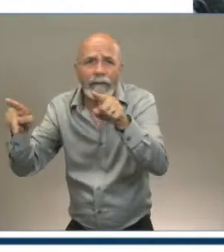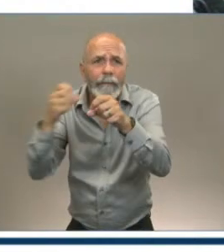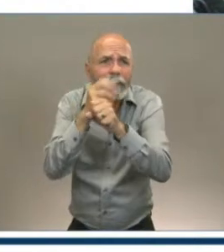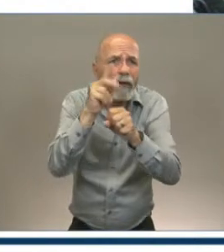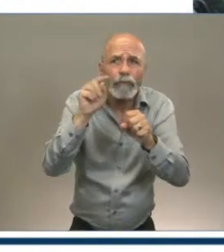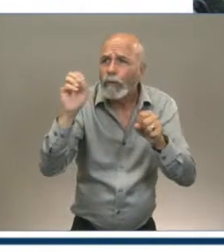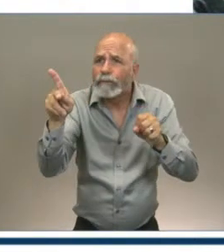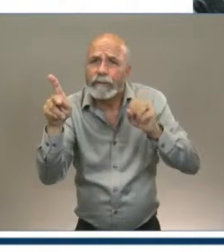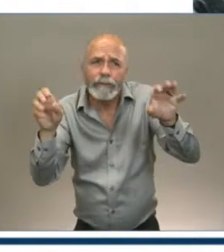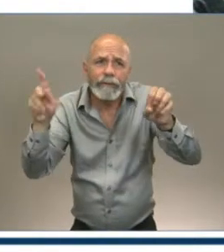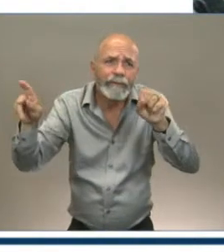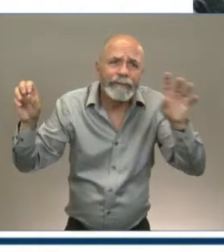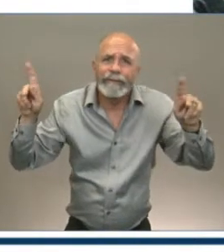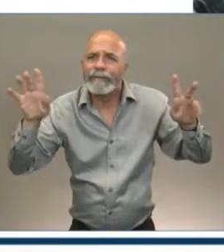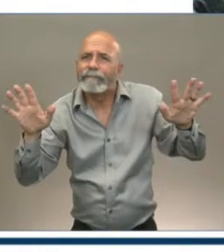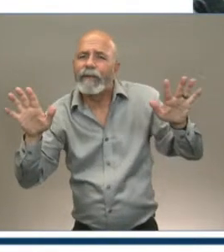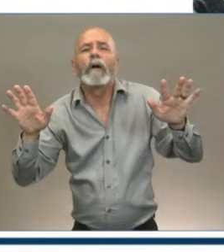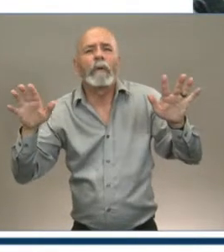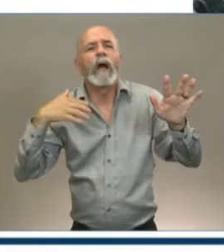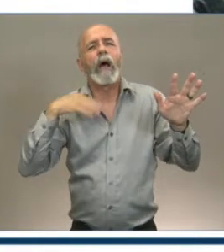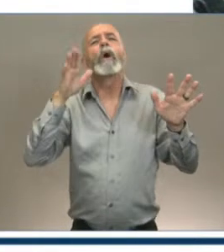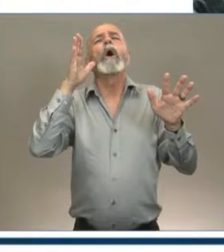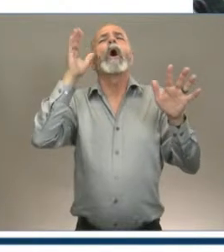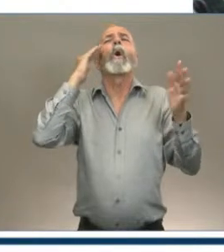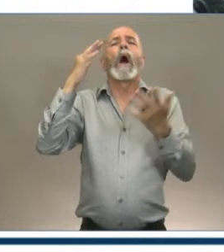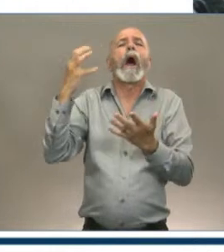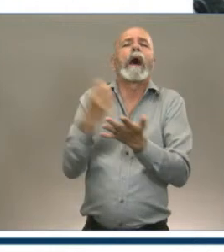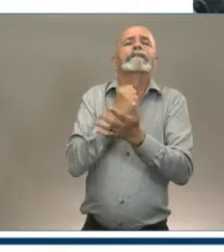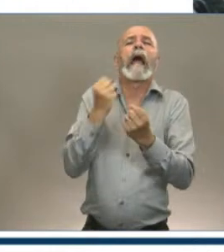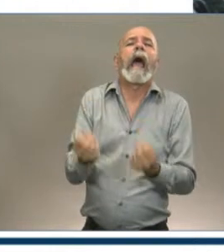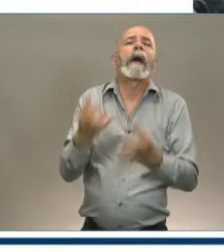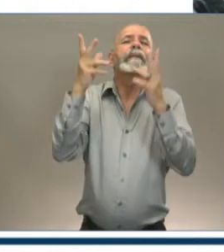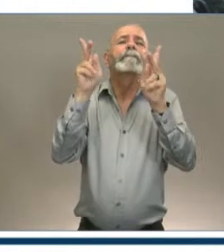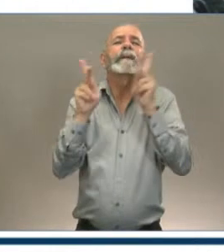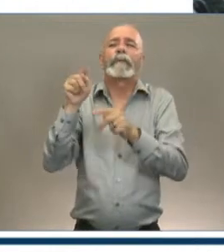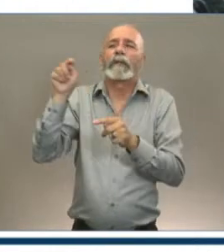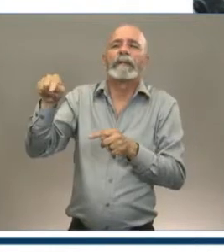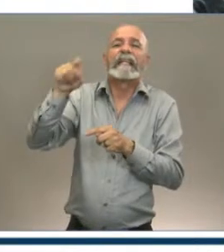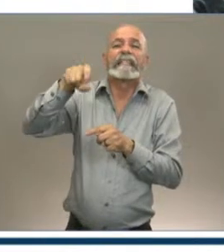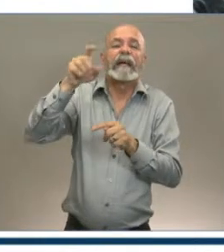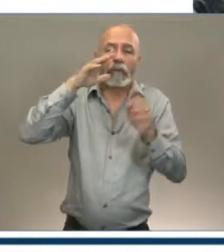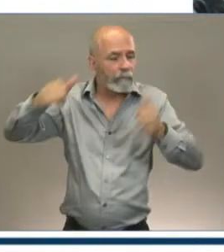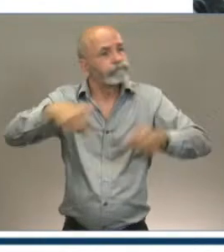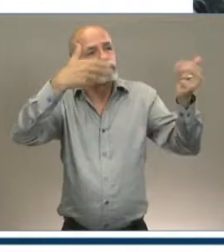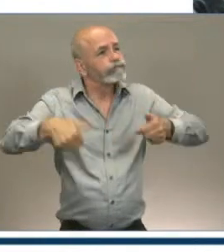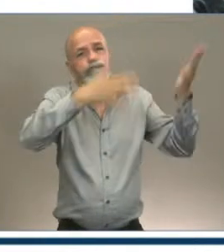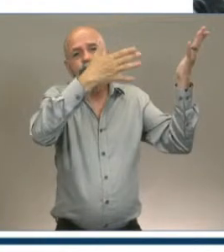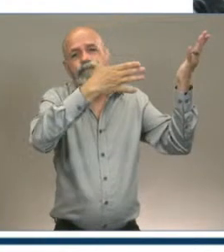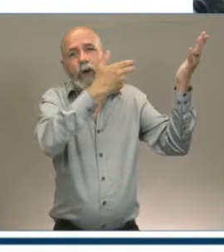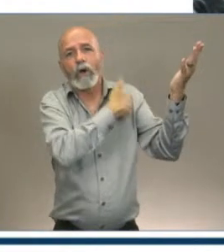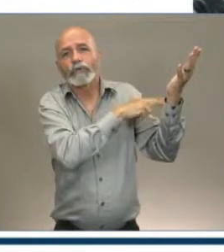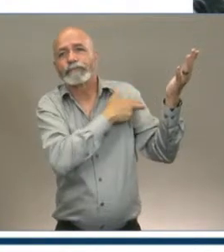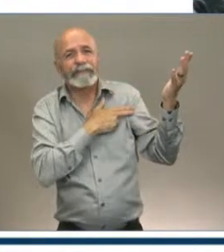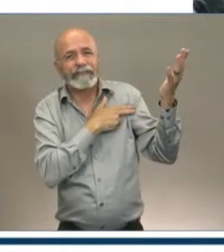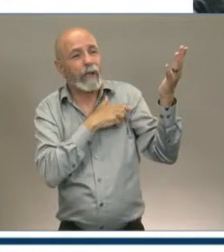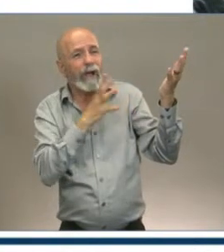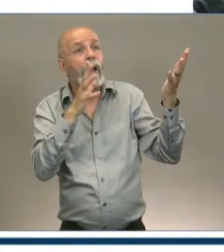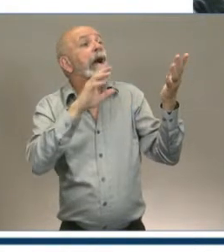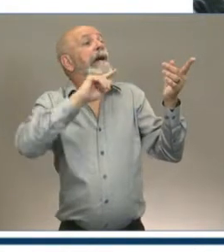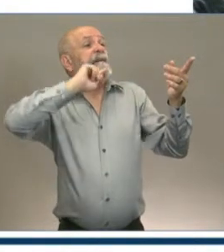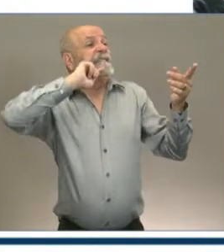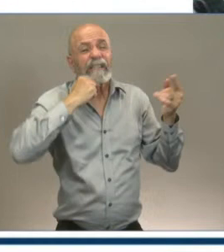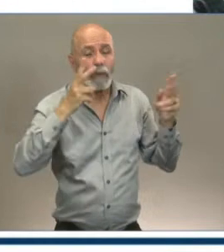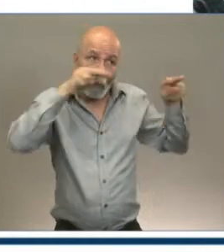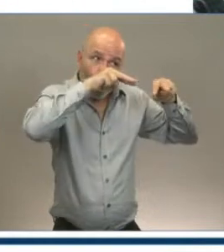us a sense of how many patients may need hospitalization or further higher levels of care in the days to come. So we feel that it's a really good example